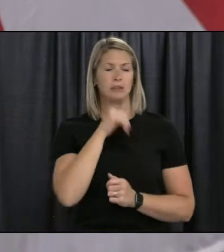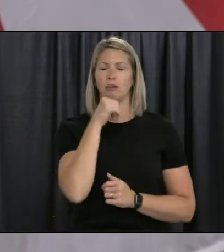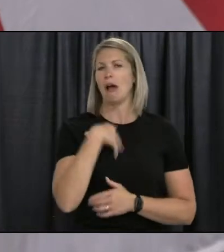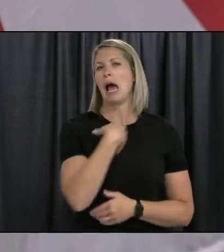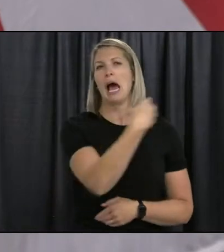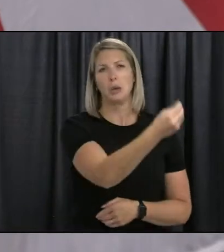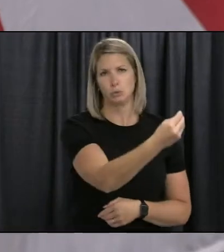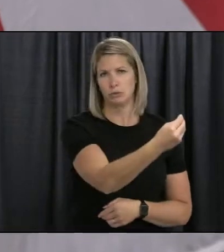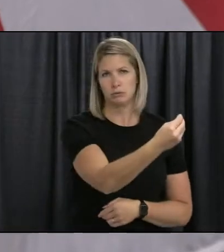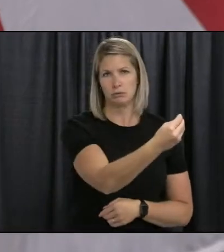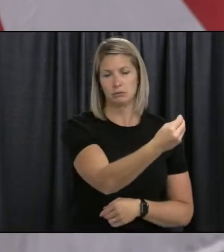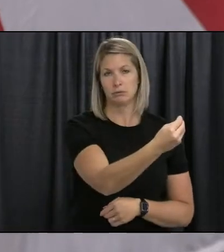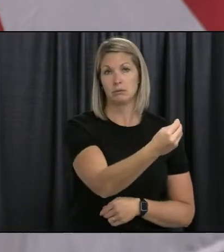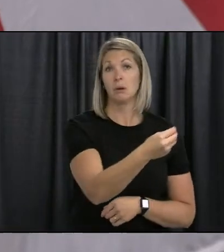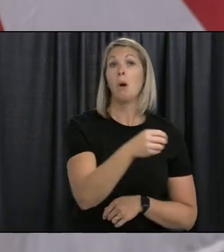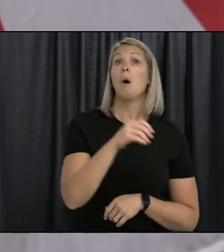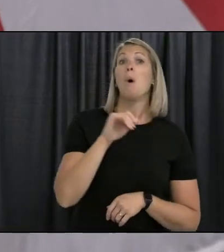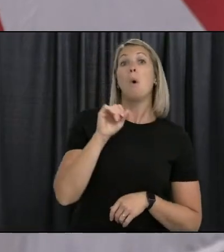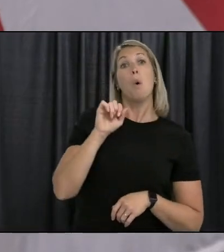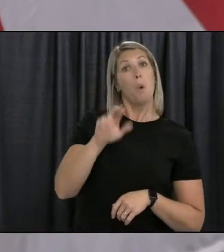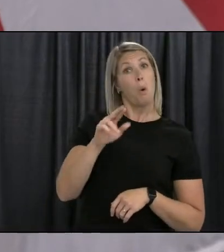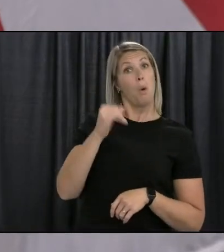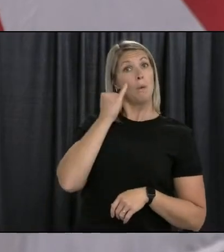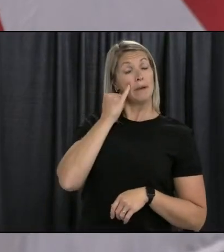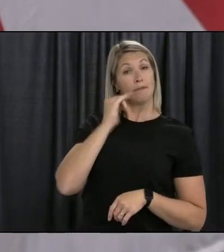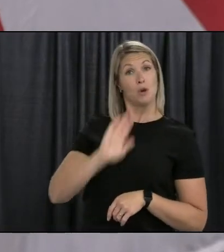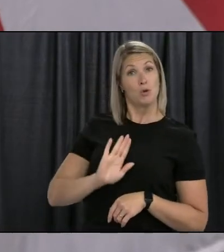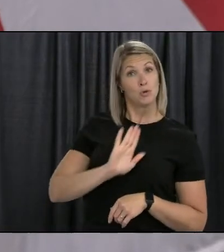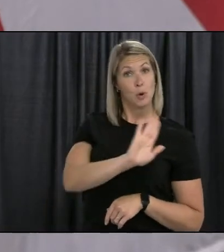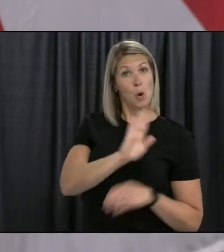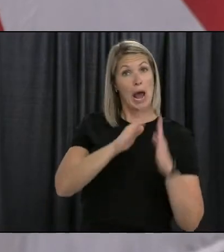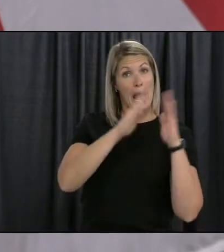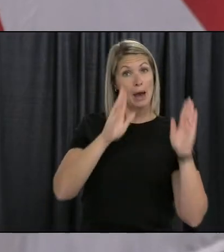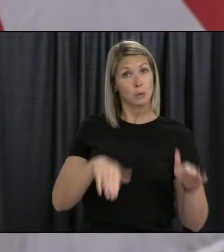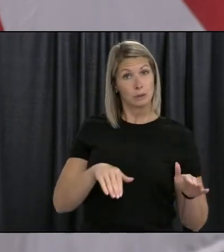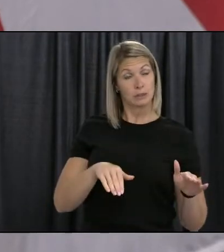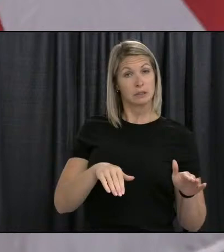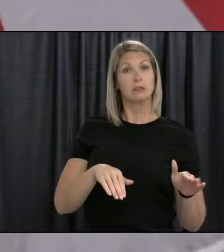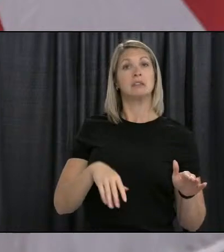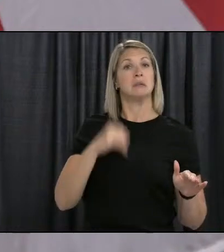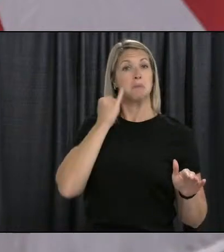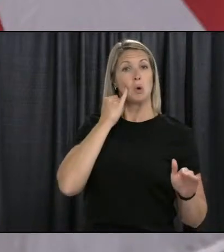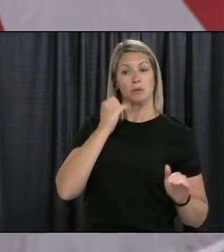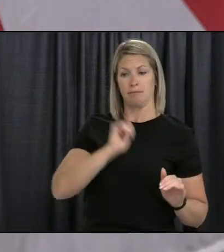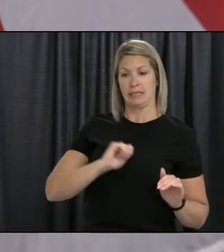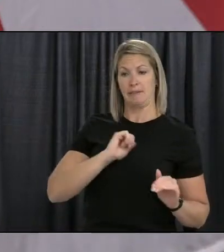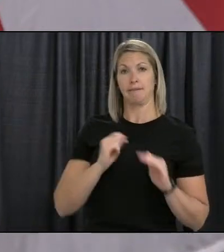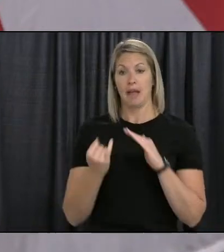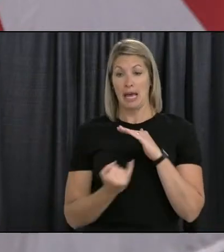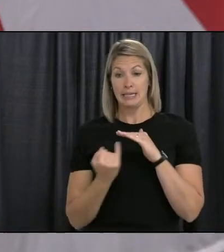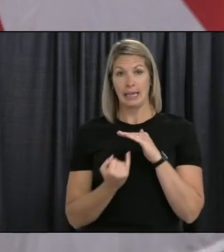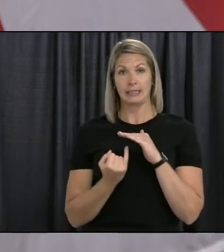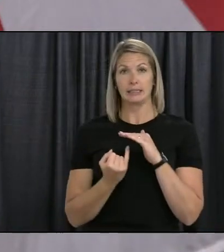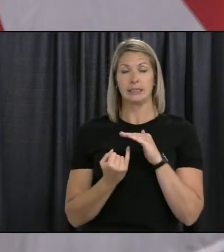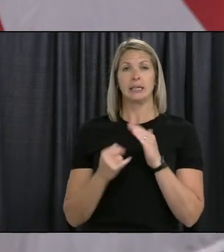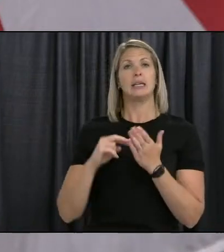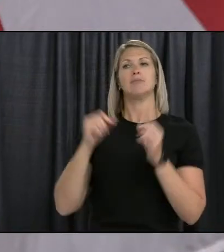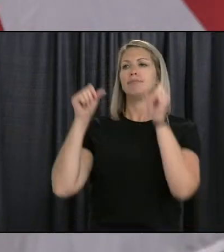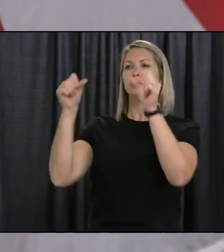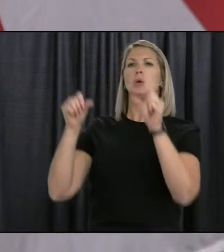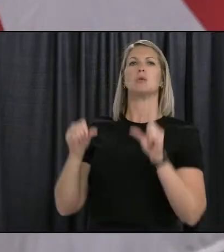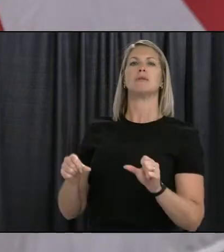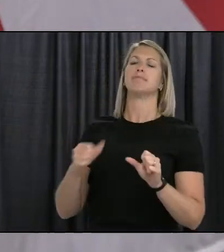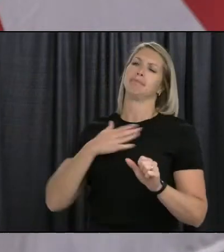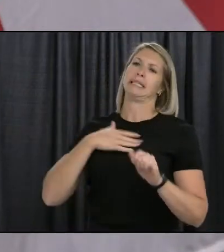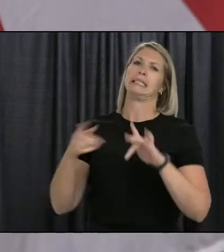Similarly, ask someone else to hand out your treats or place a sign on your door to ask parents and children to skip your home. And if you see these